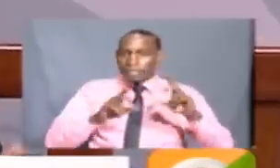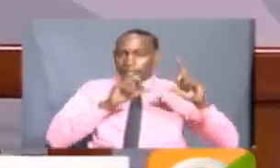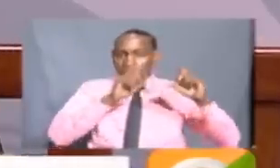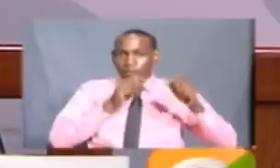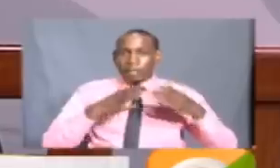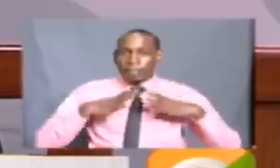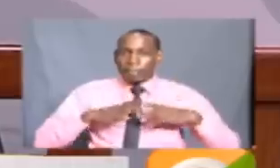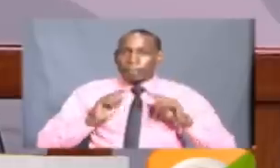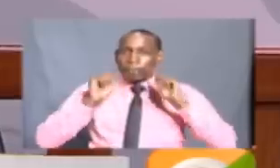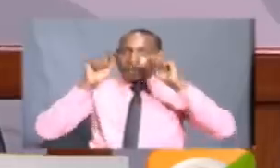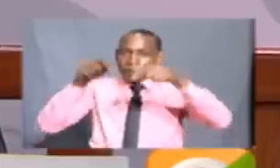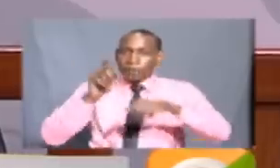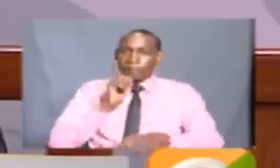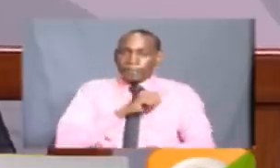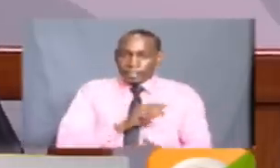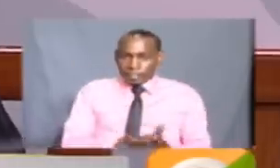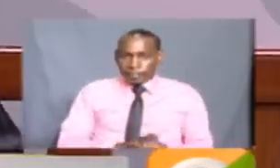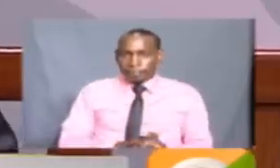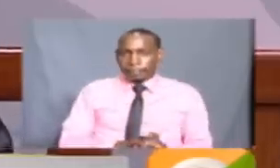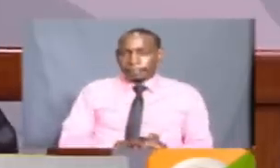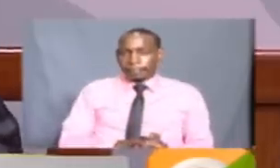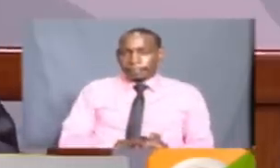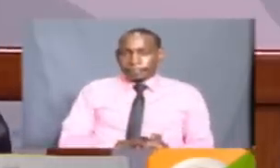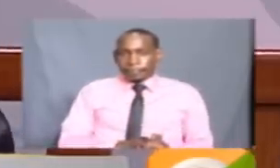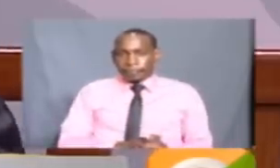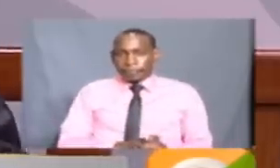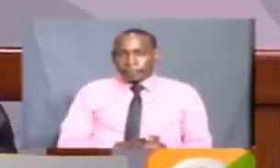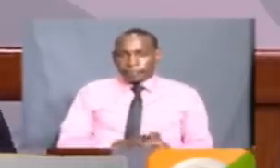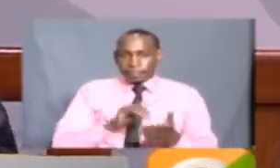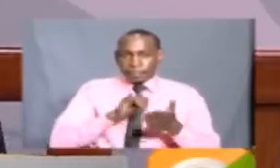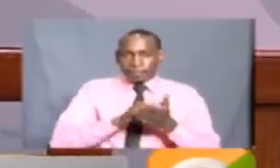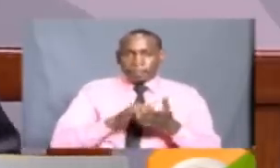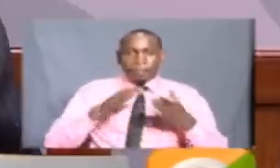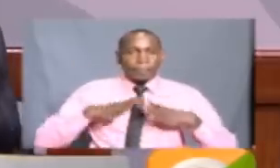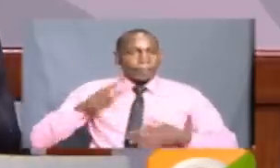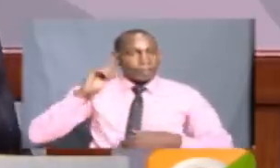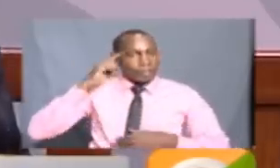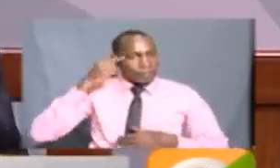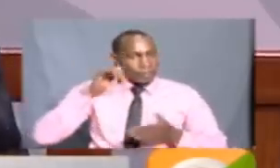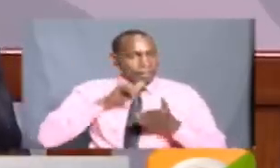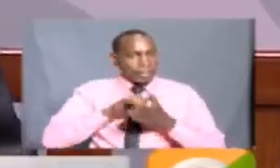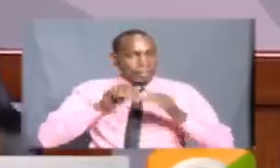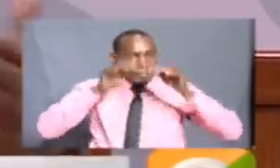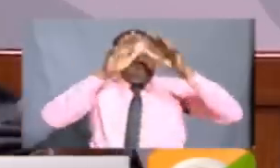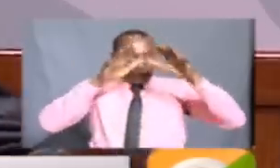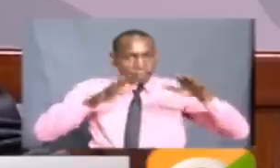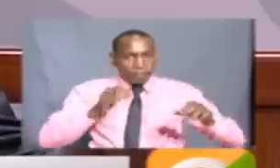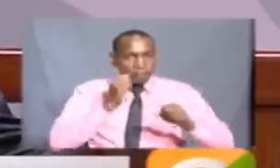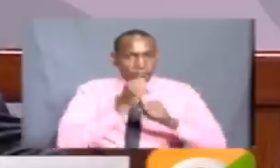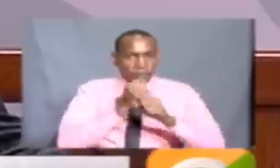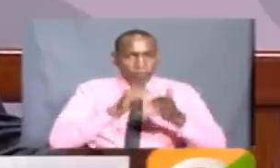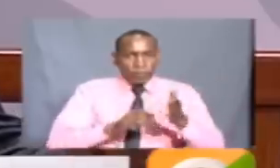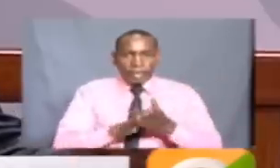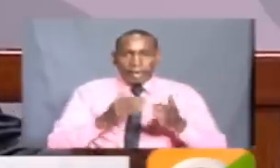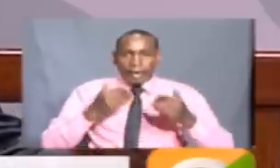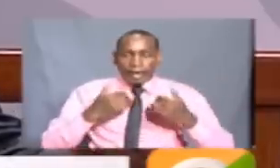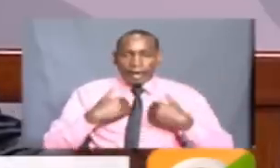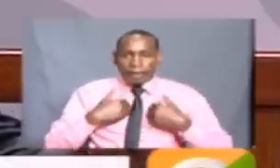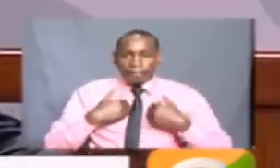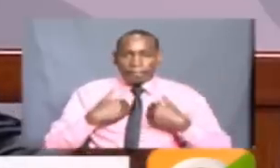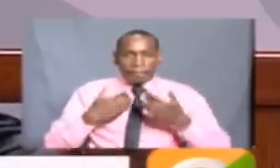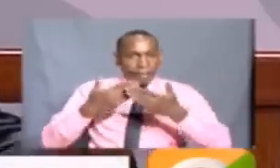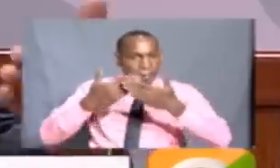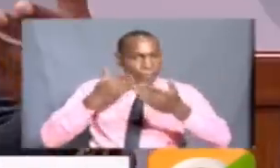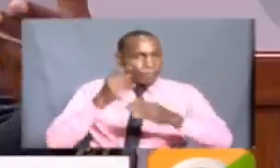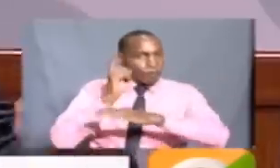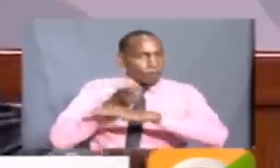People have gone there. One of the things that one thought that devolution would do is that we would have advanced warning systems,